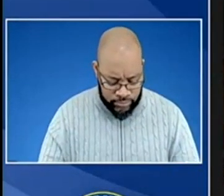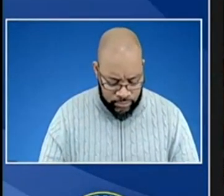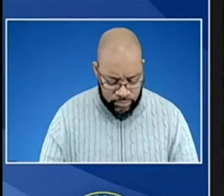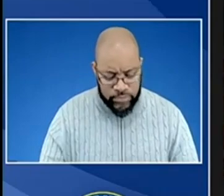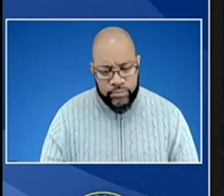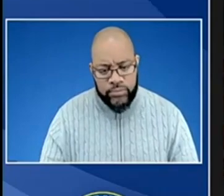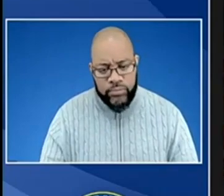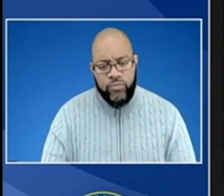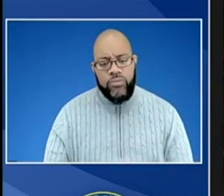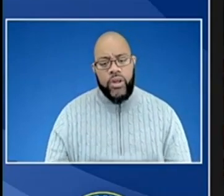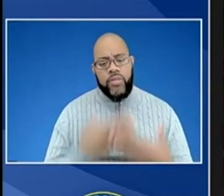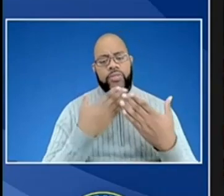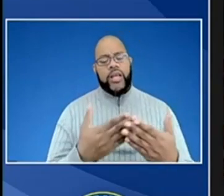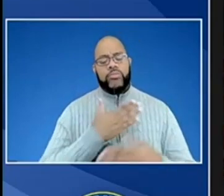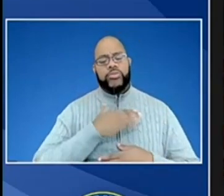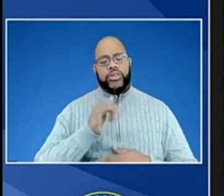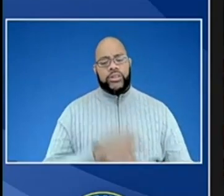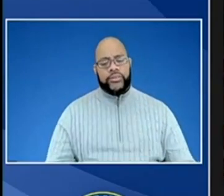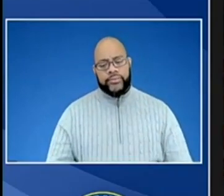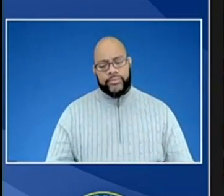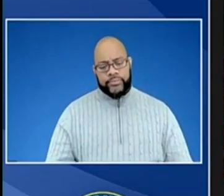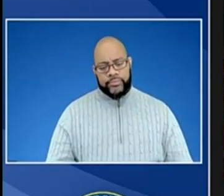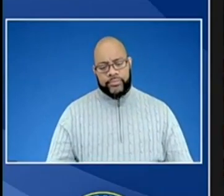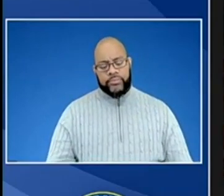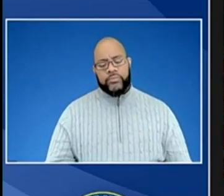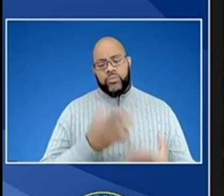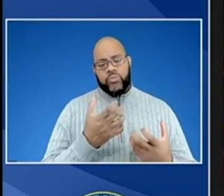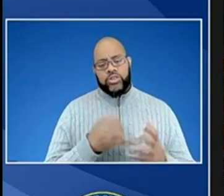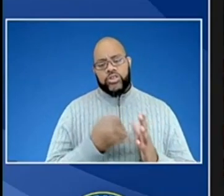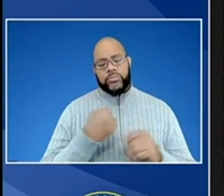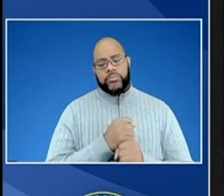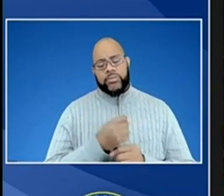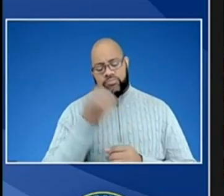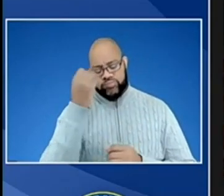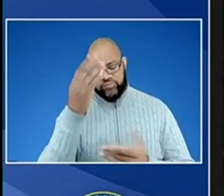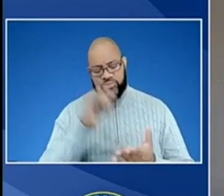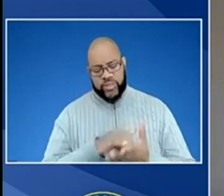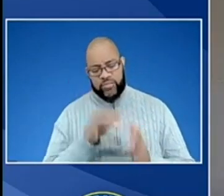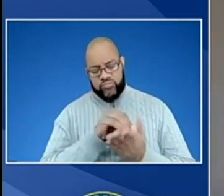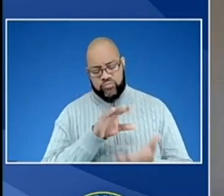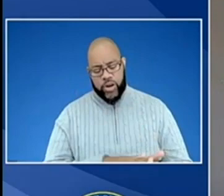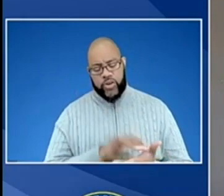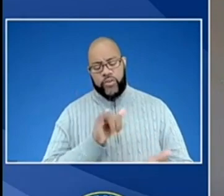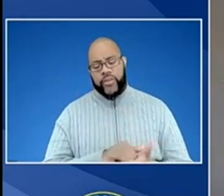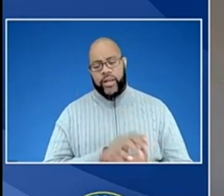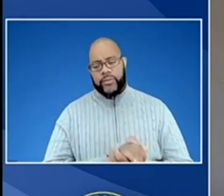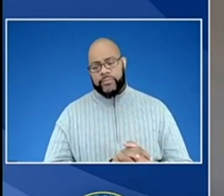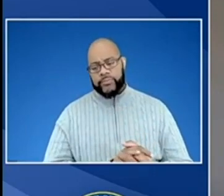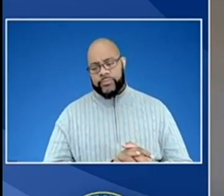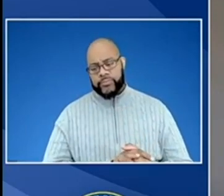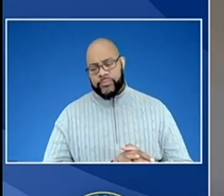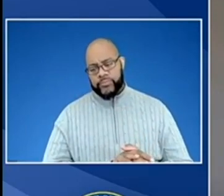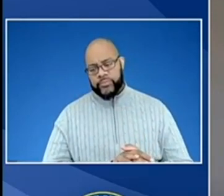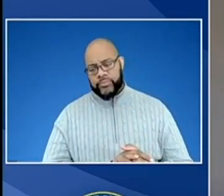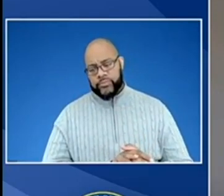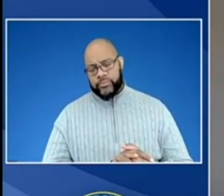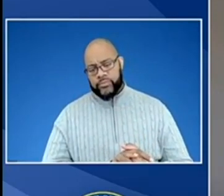Okay, thank you. Appreciate it. I want to just make note here for the record that